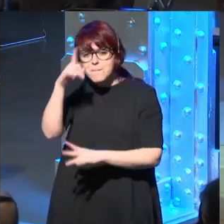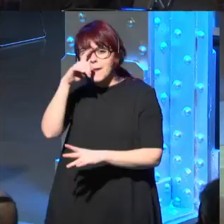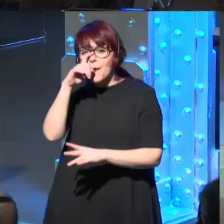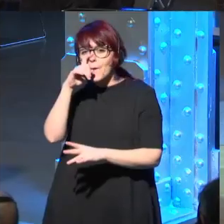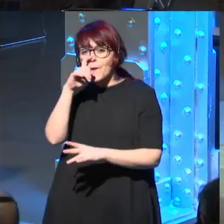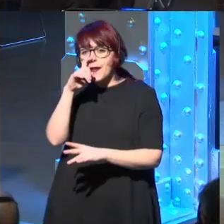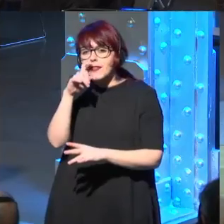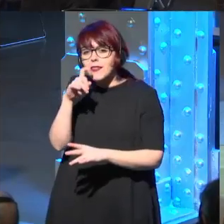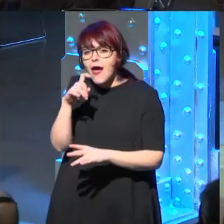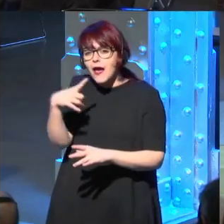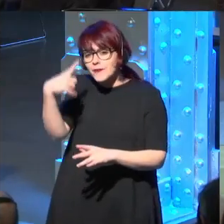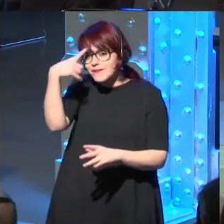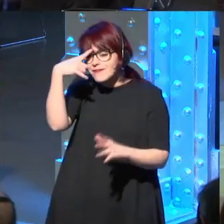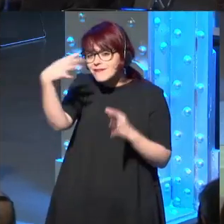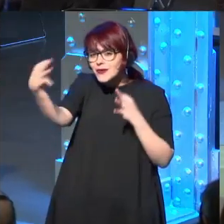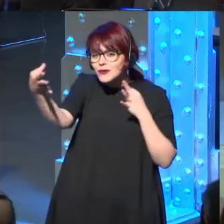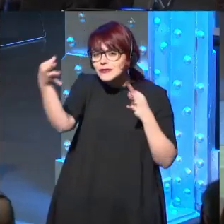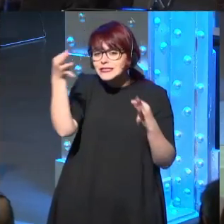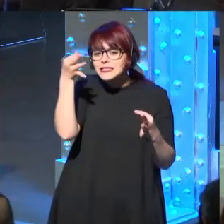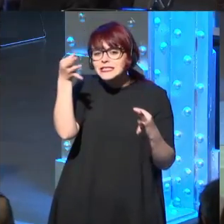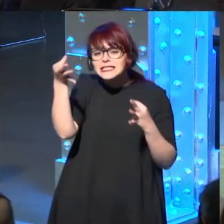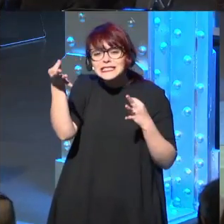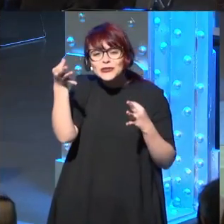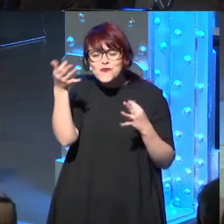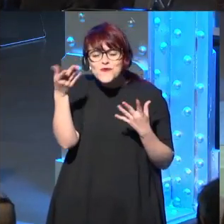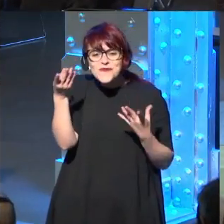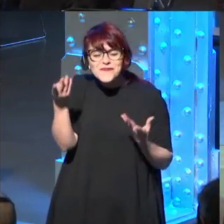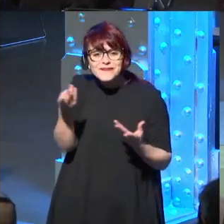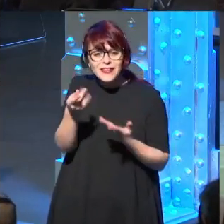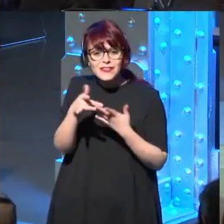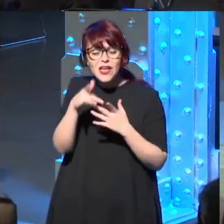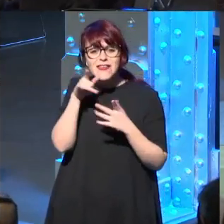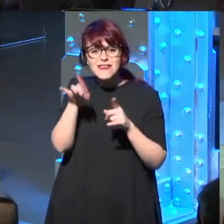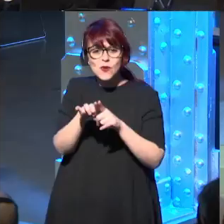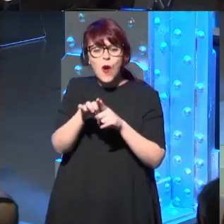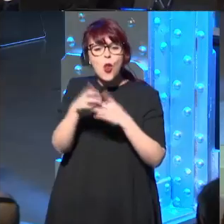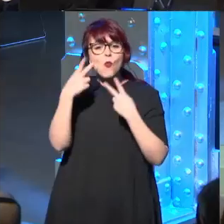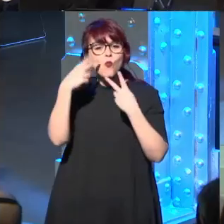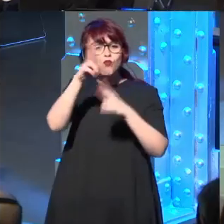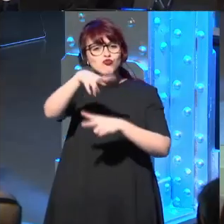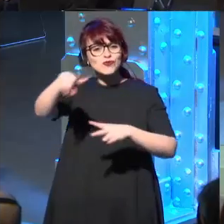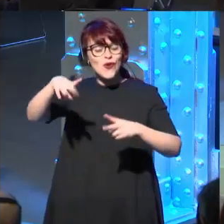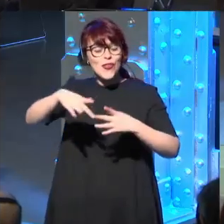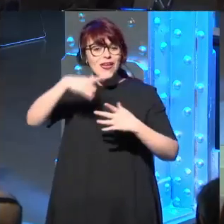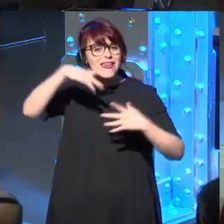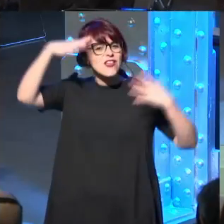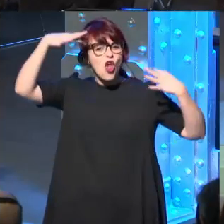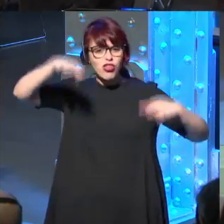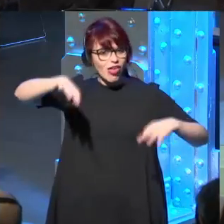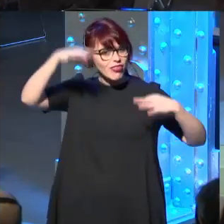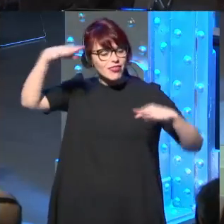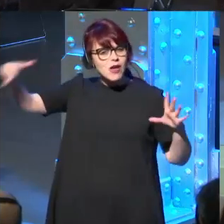minuciosity of el Museo de la Inocencia. Okay. Then there are